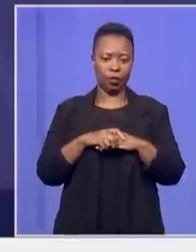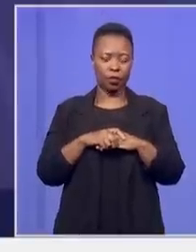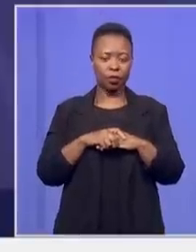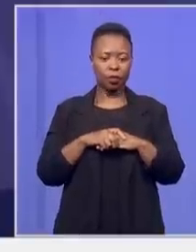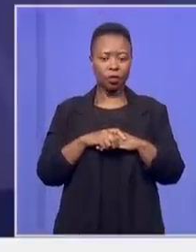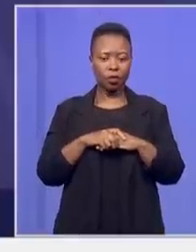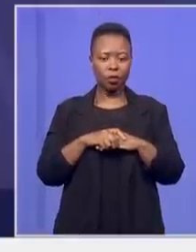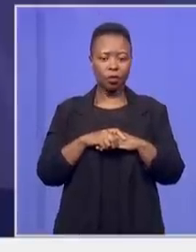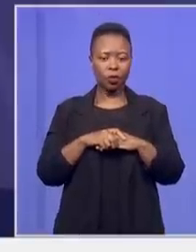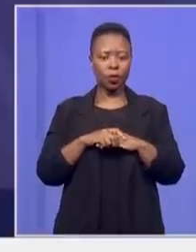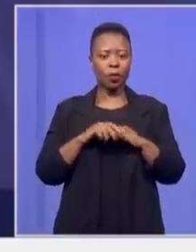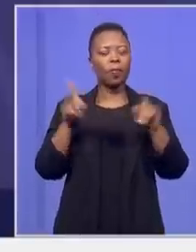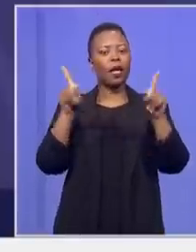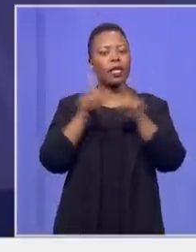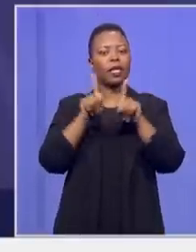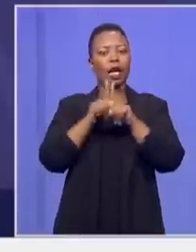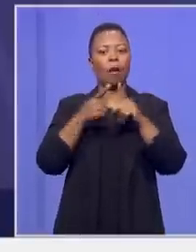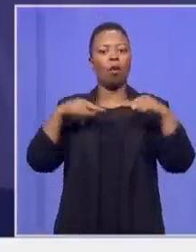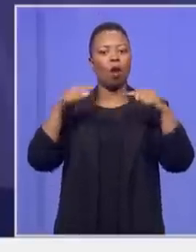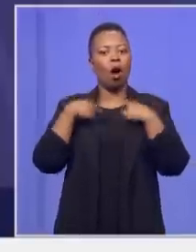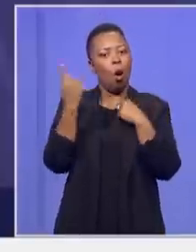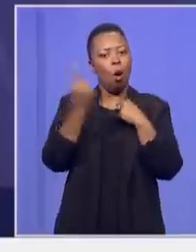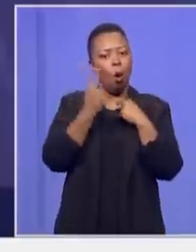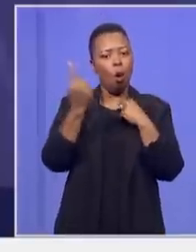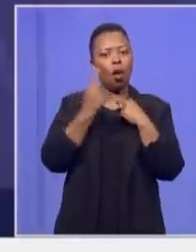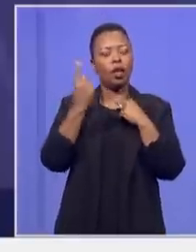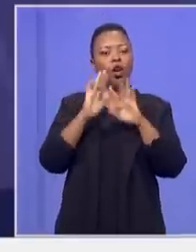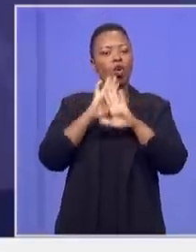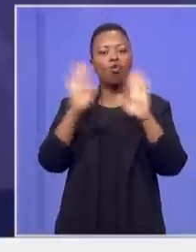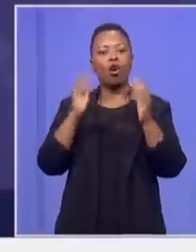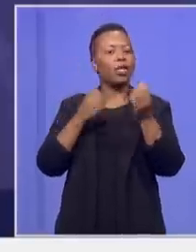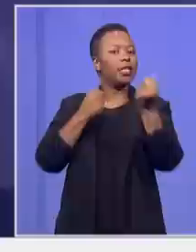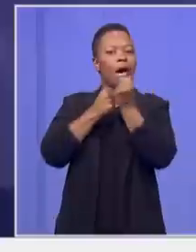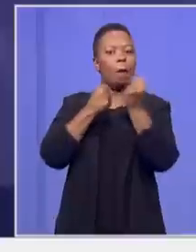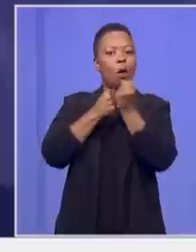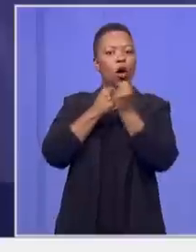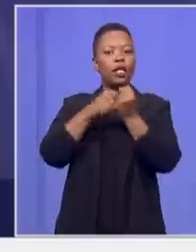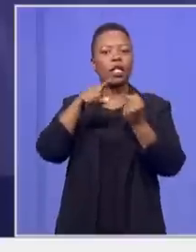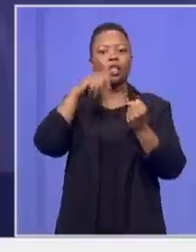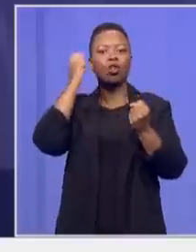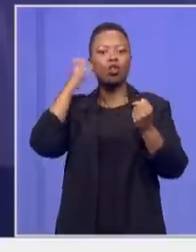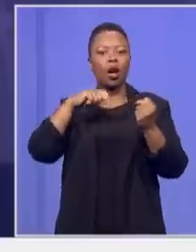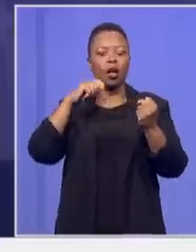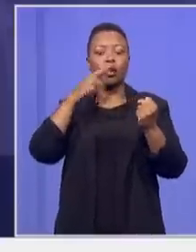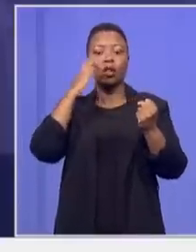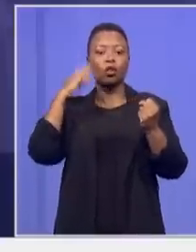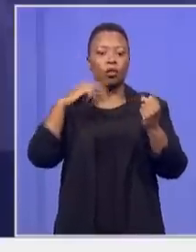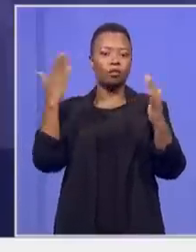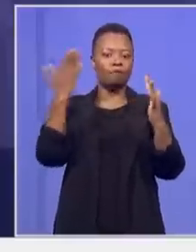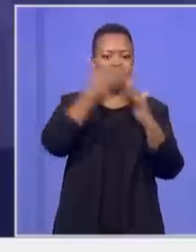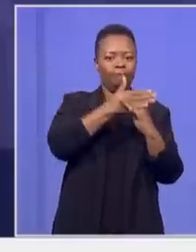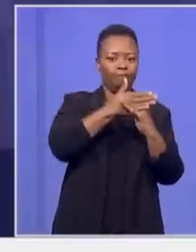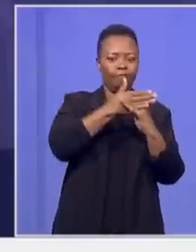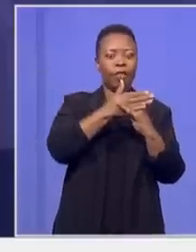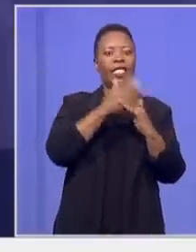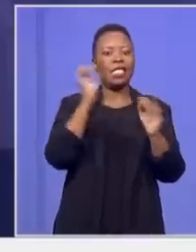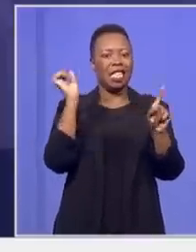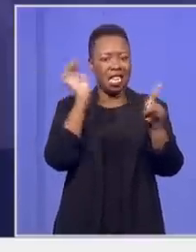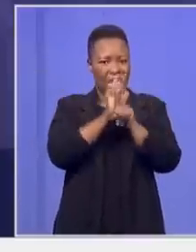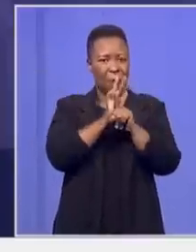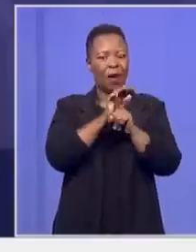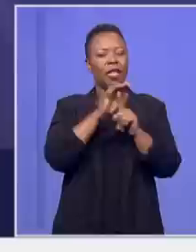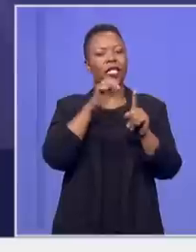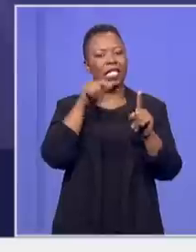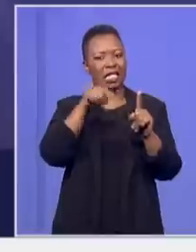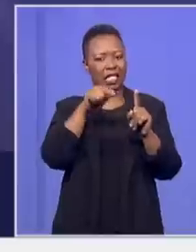Just as we were the only party condemning the Russian invasion of Ukraine and raising right at the beginning the impact of what this invasion